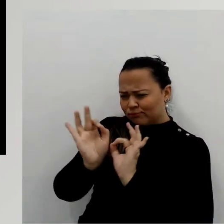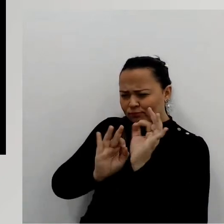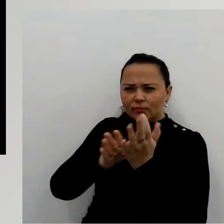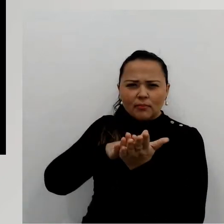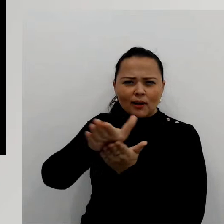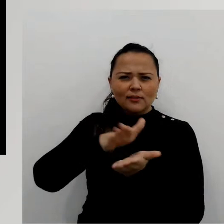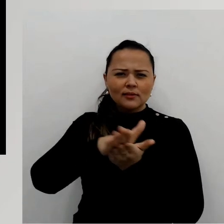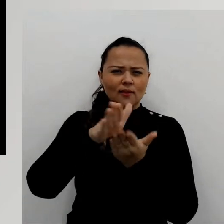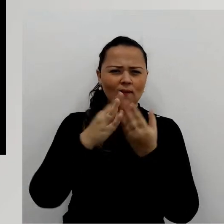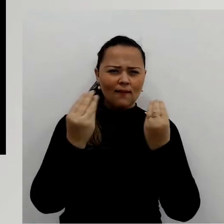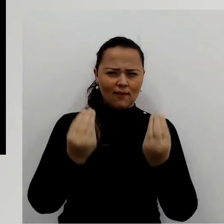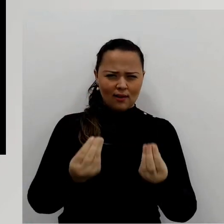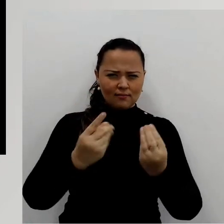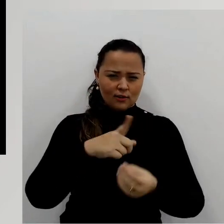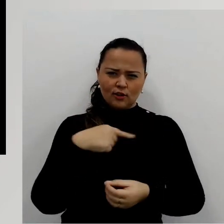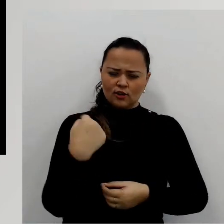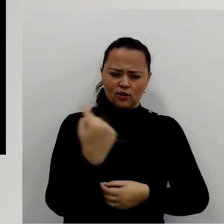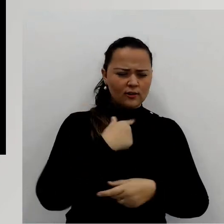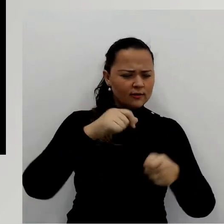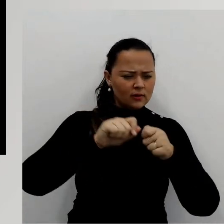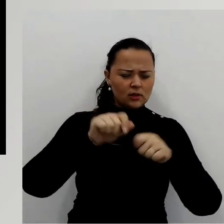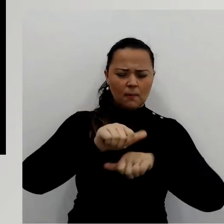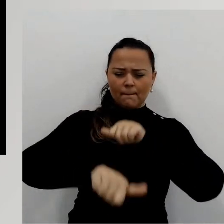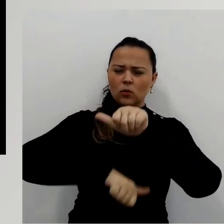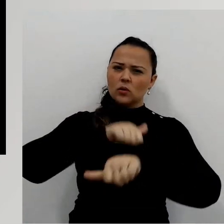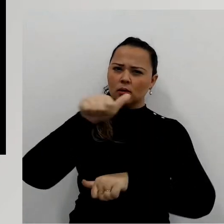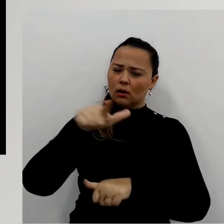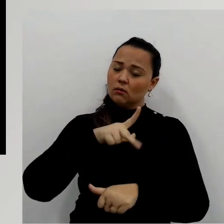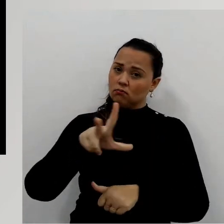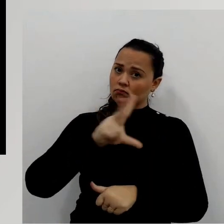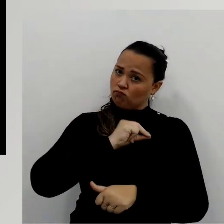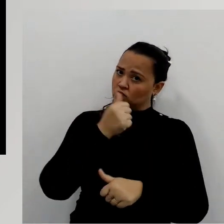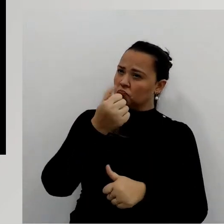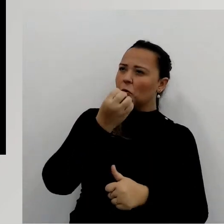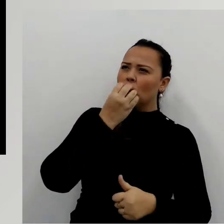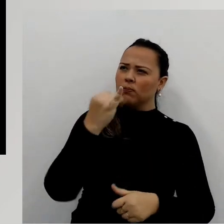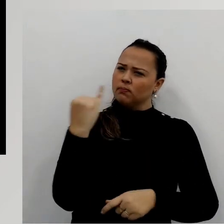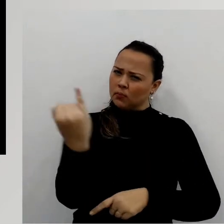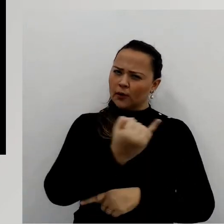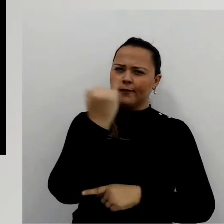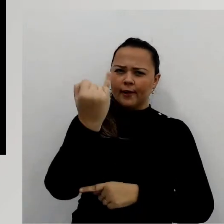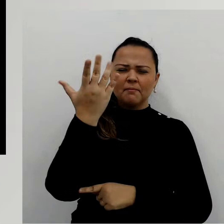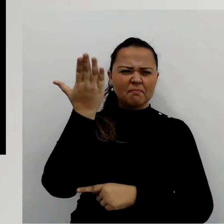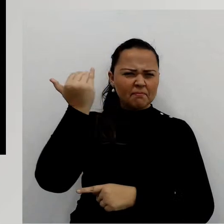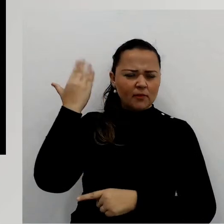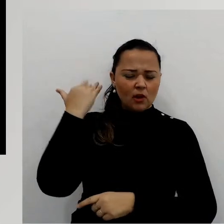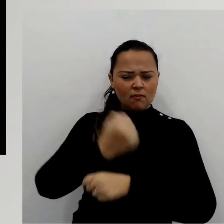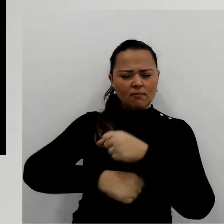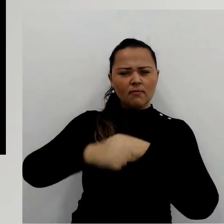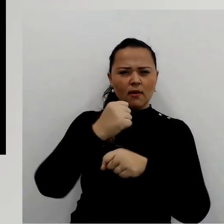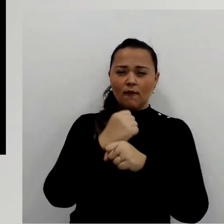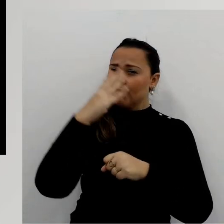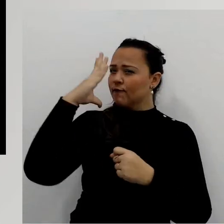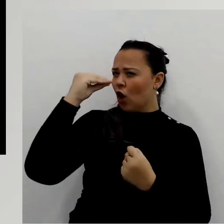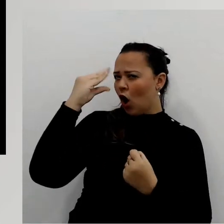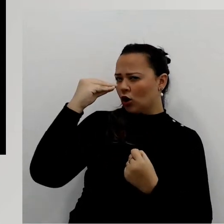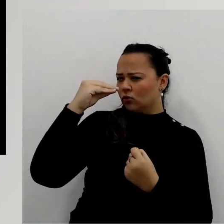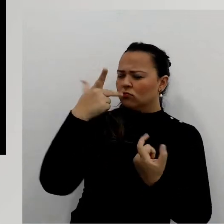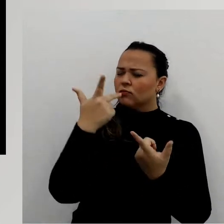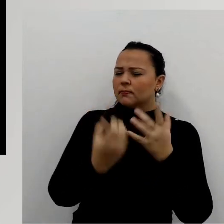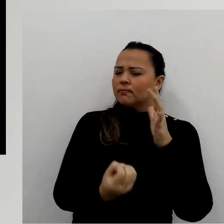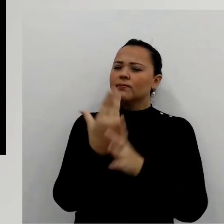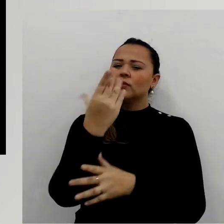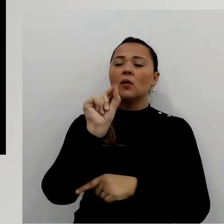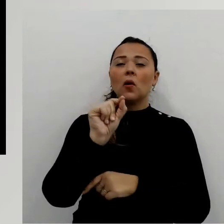significant change. We went from letterpress to offset. Offset lithography took over 80 years to be accepted. For